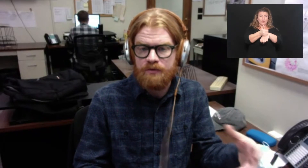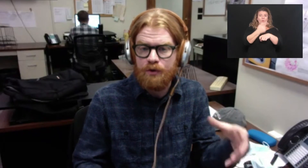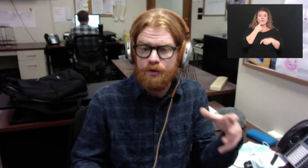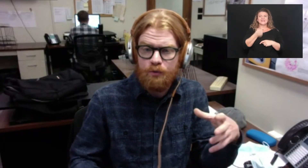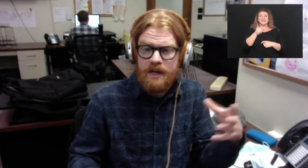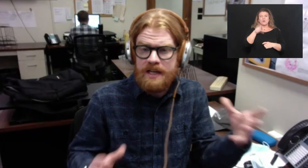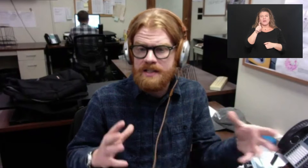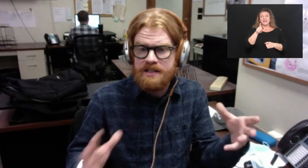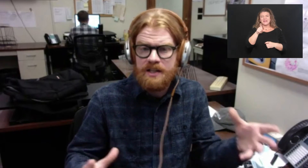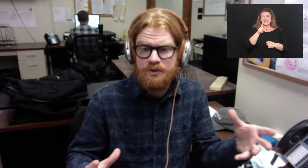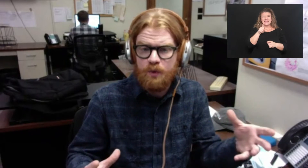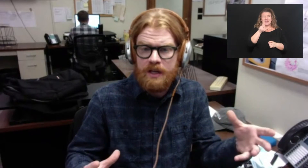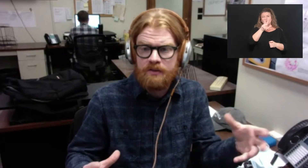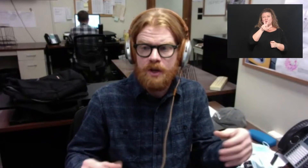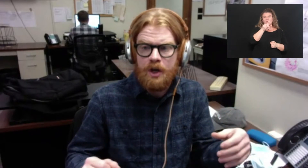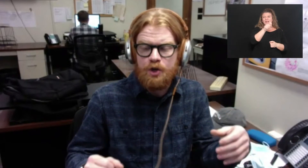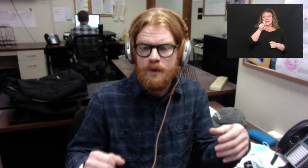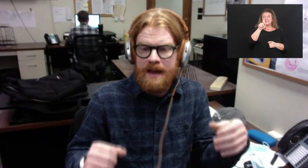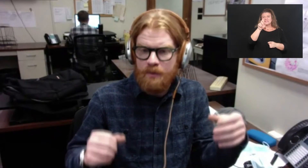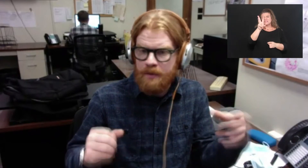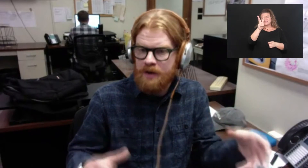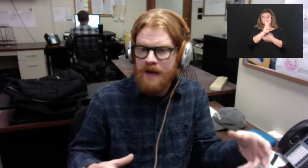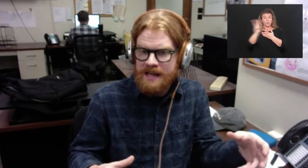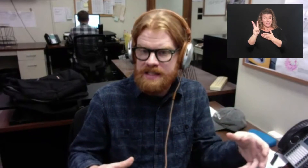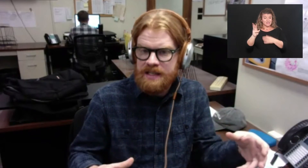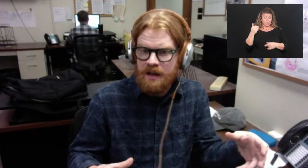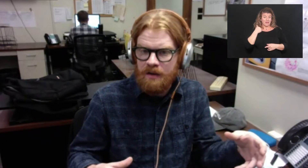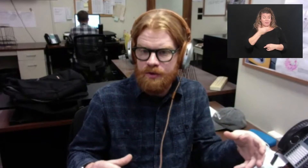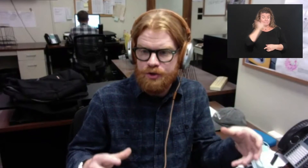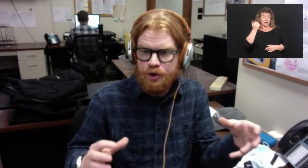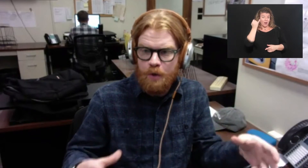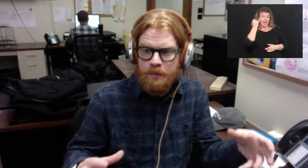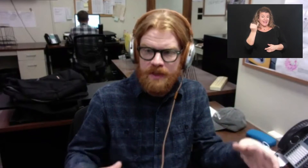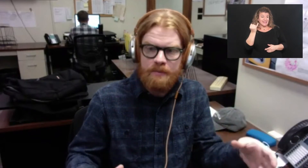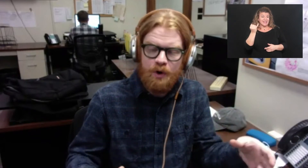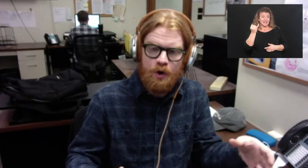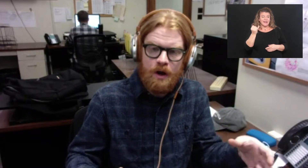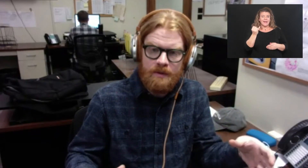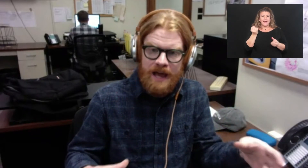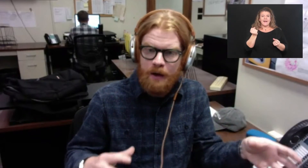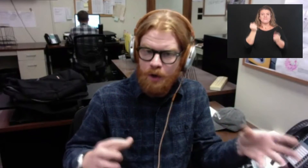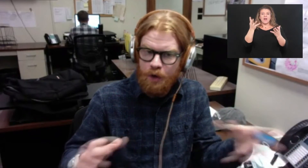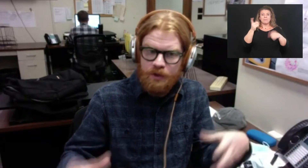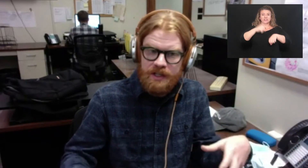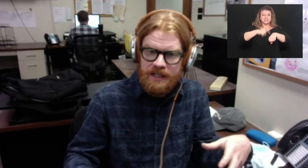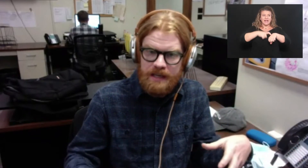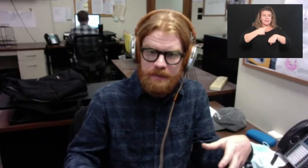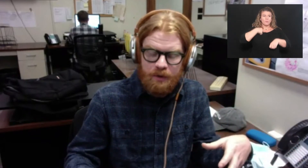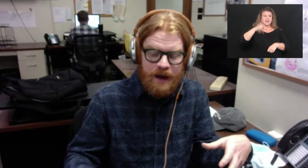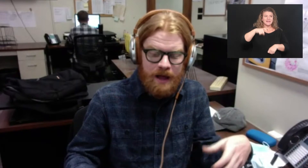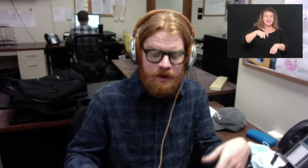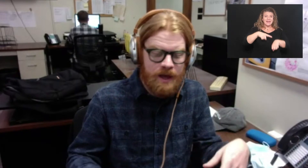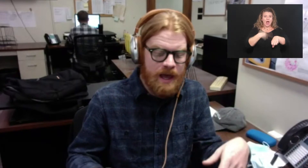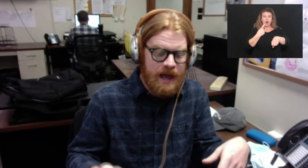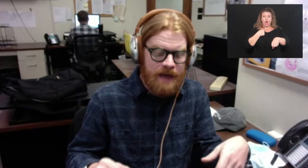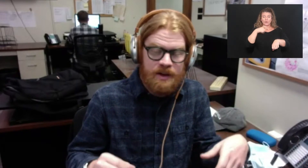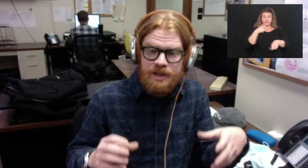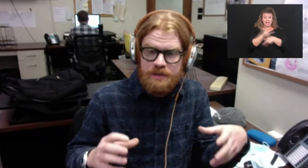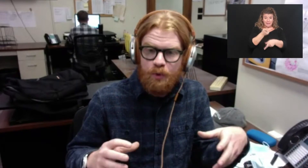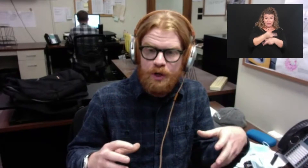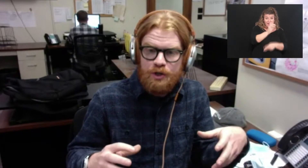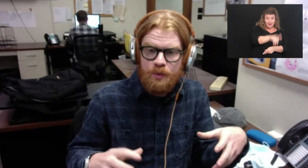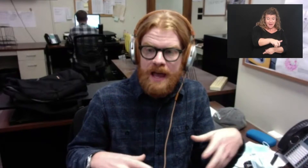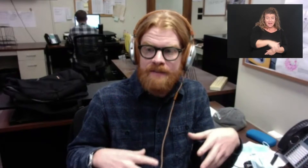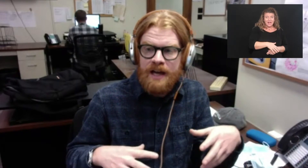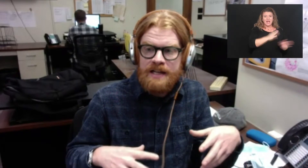need it for 3 to 6 weeks. Do we have a better idea of the scope of that program and how long we'll need to keep it around? And then at